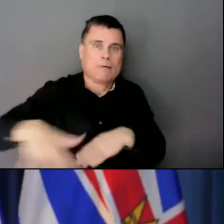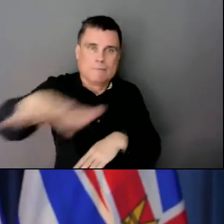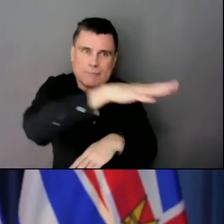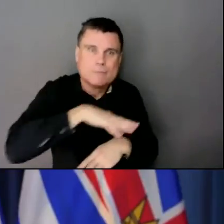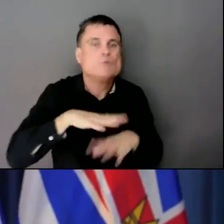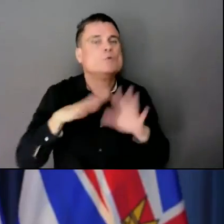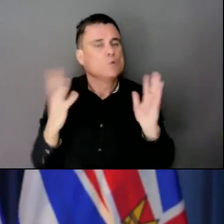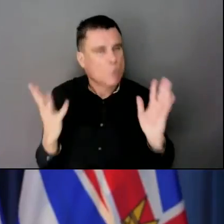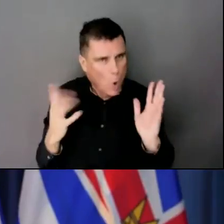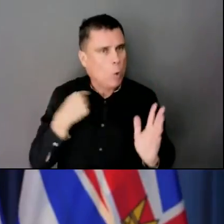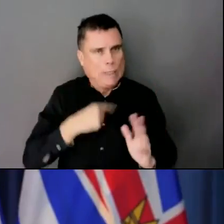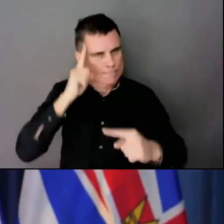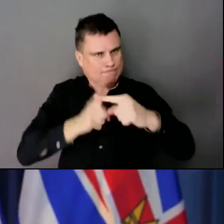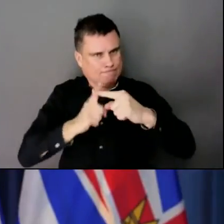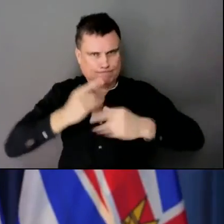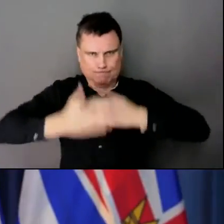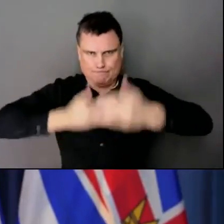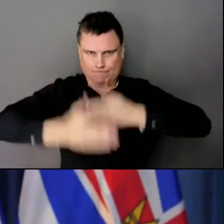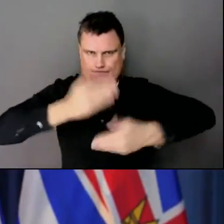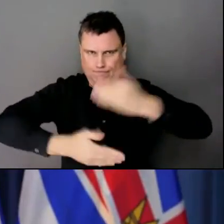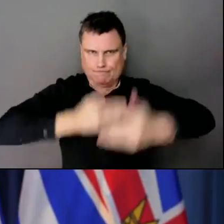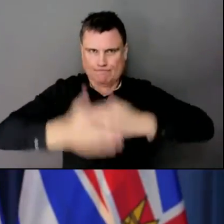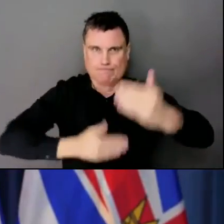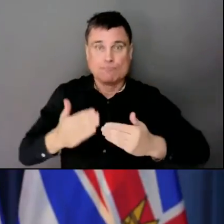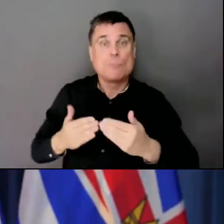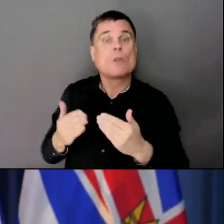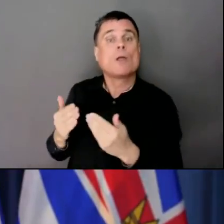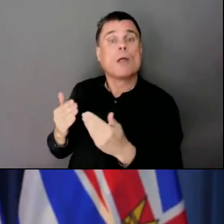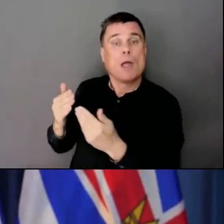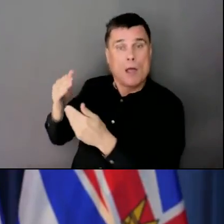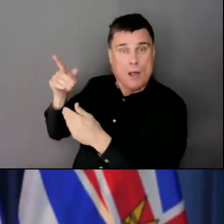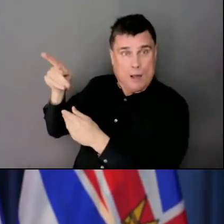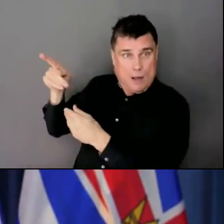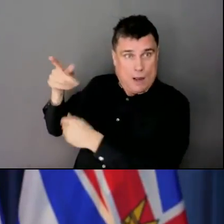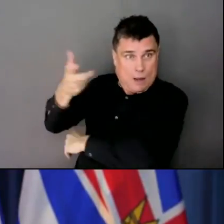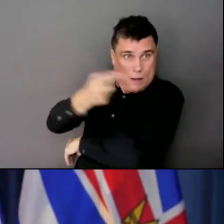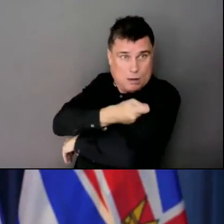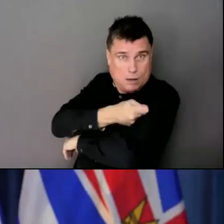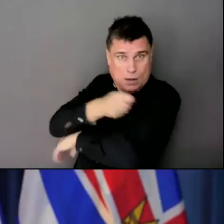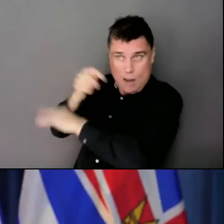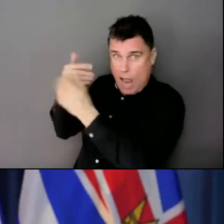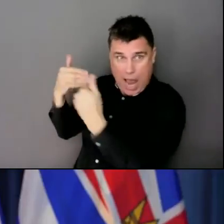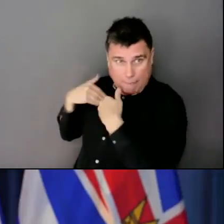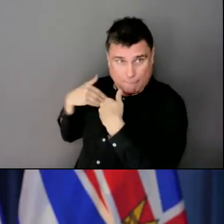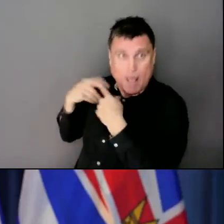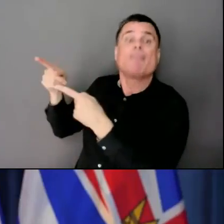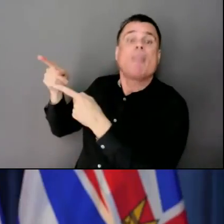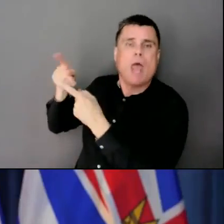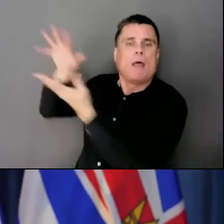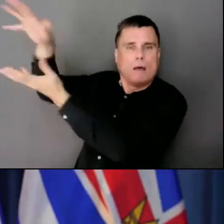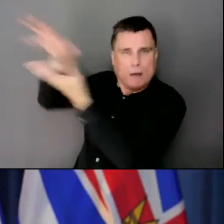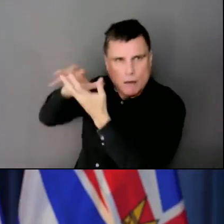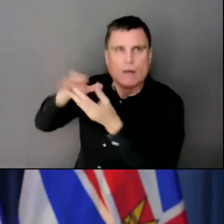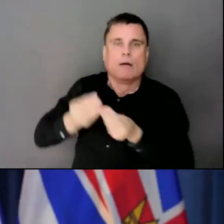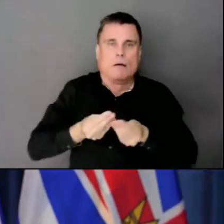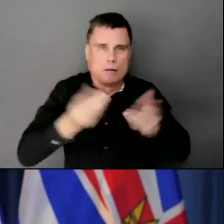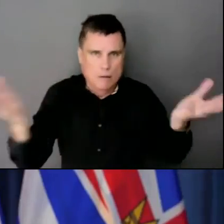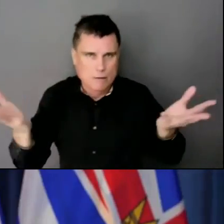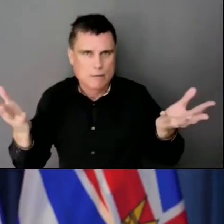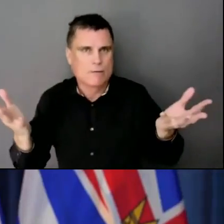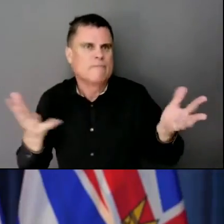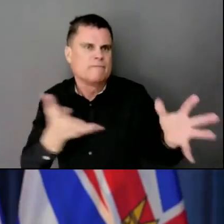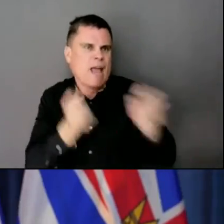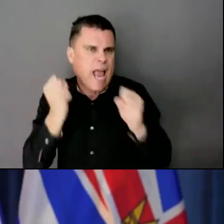we deserve, that we paid for, and get them into people's arms as quickly as possible. When shipments begin to arrive